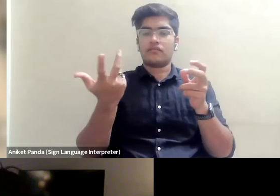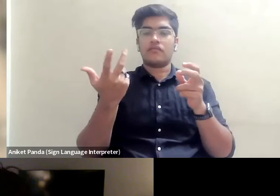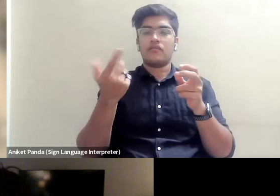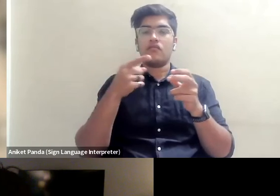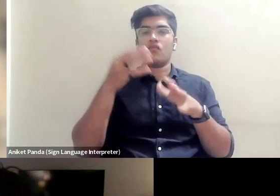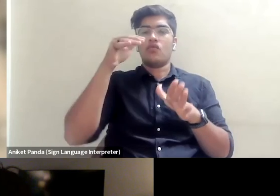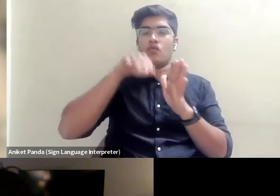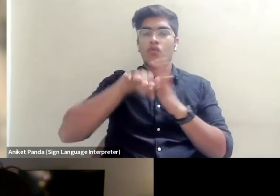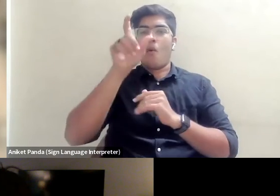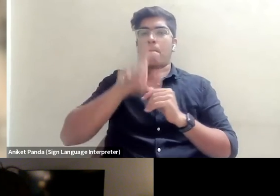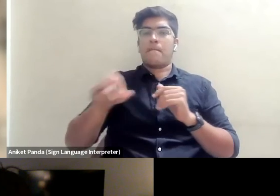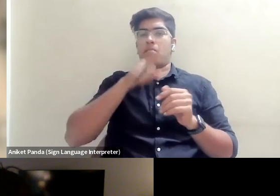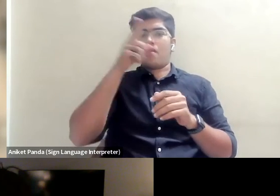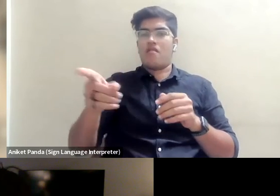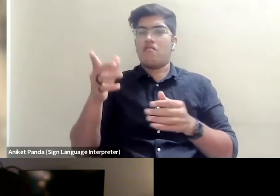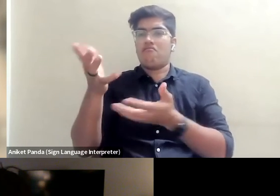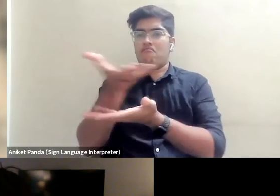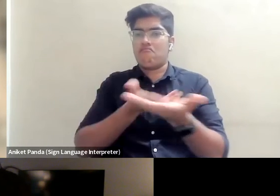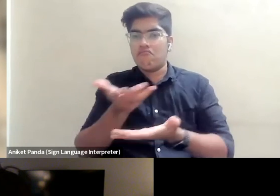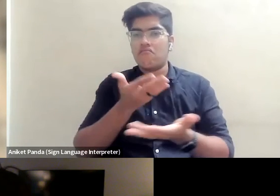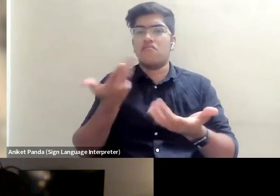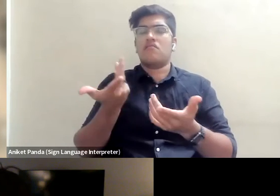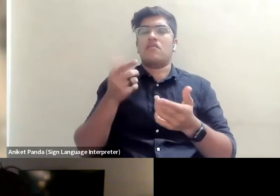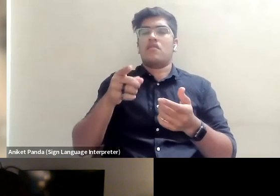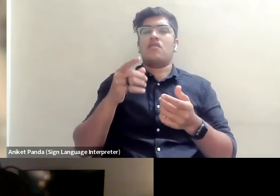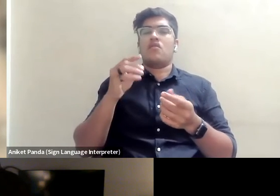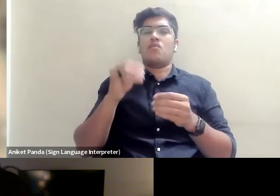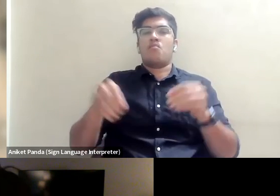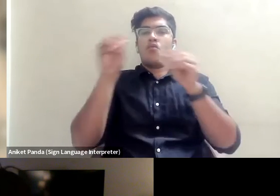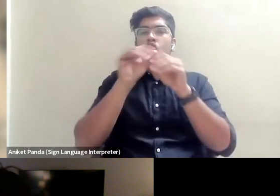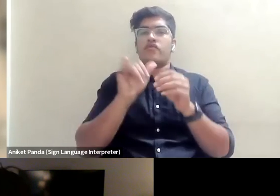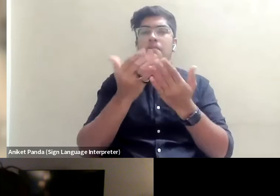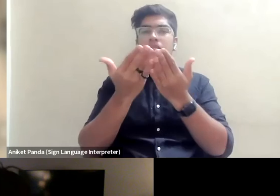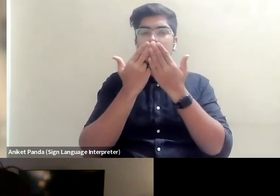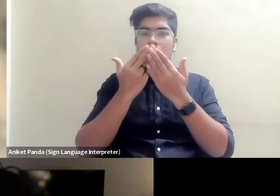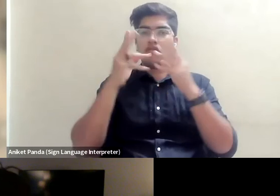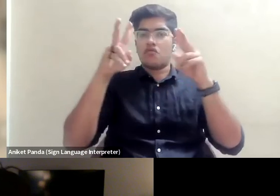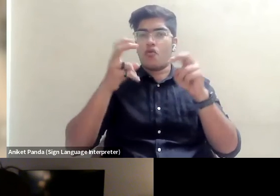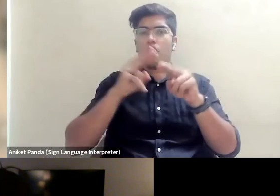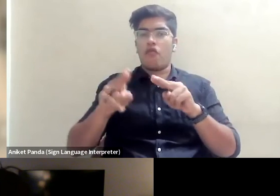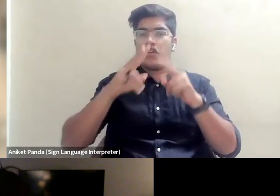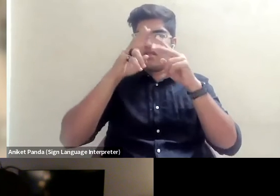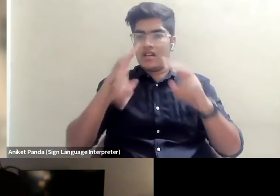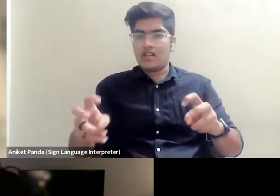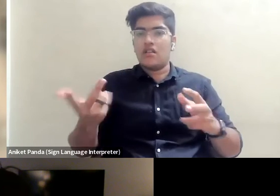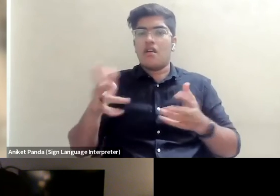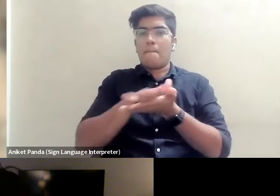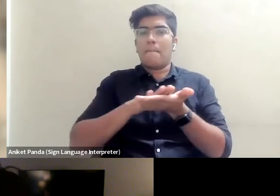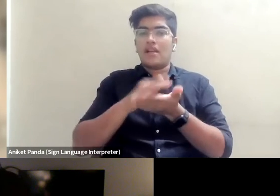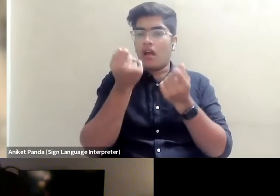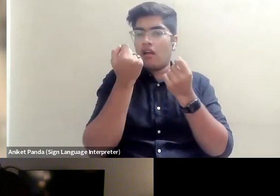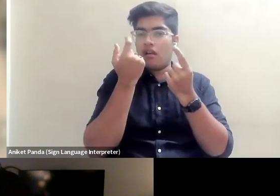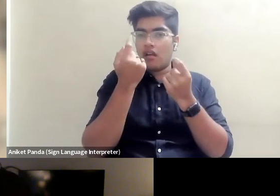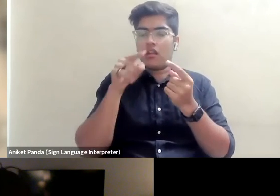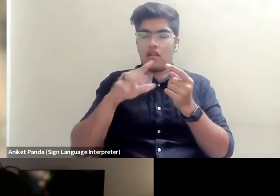field and talking to people and making it, more than anecdotal, making it more of a study of, trying to understand what's happening on the ground, that becomes so paramount